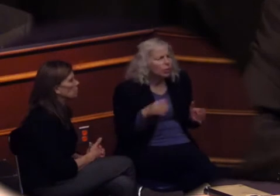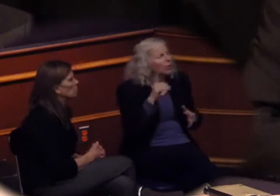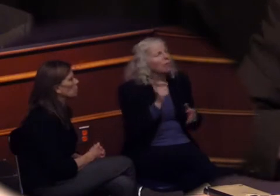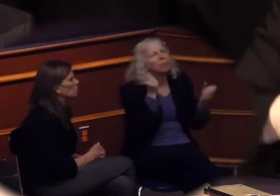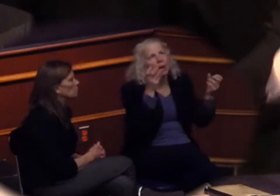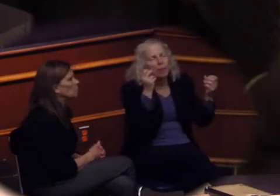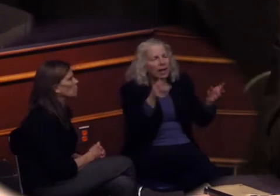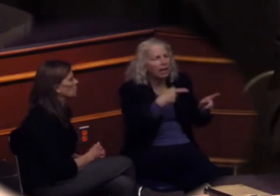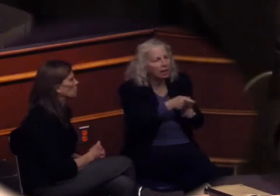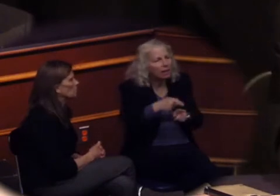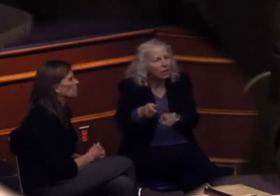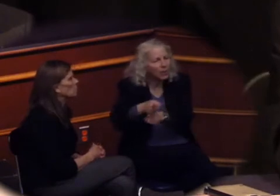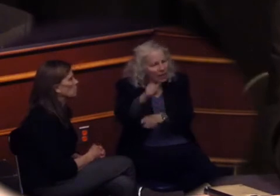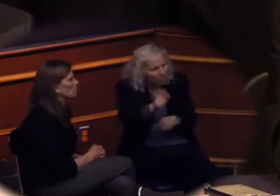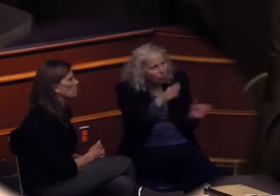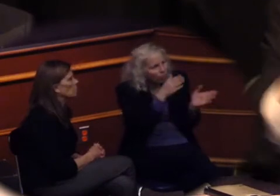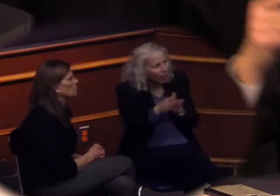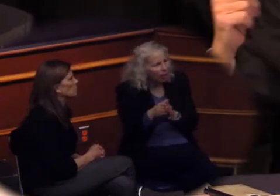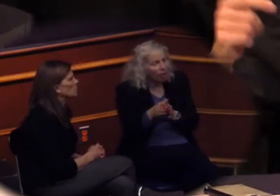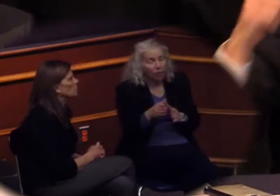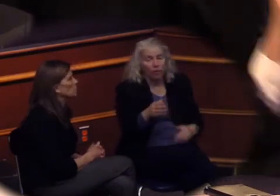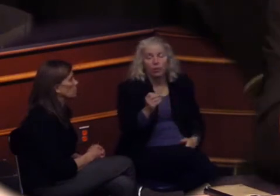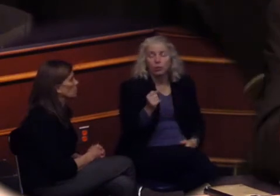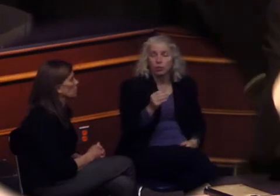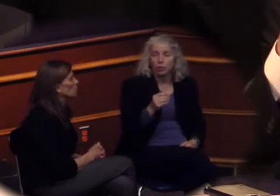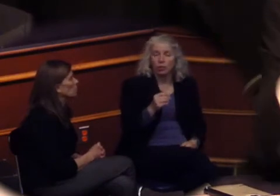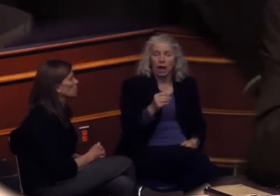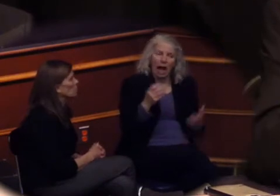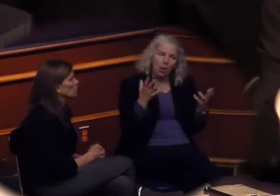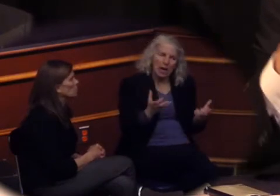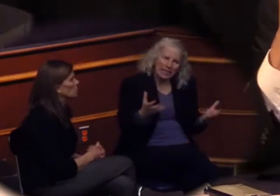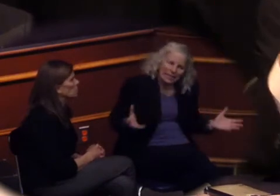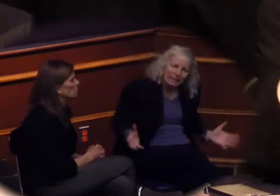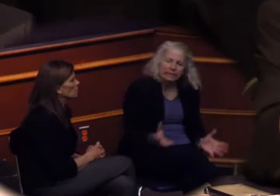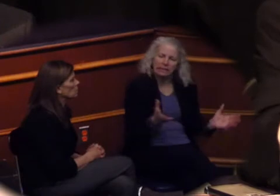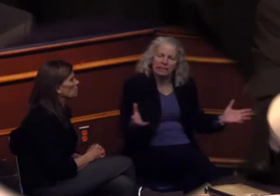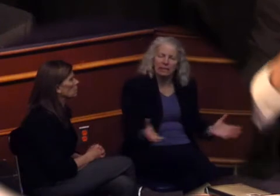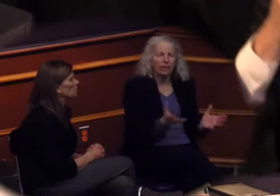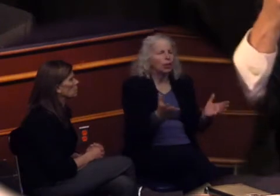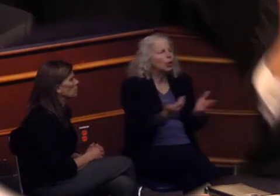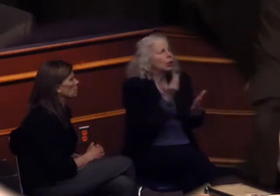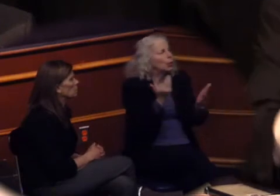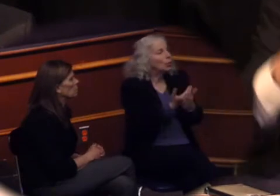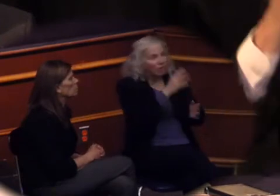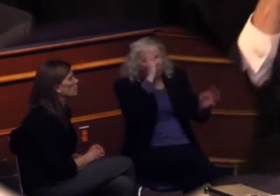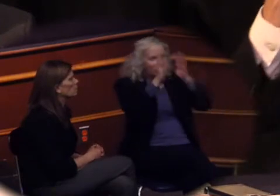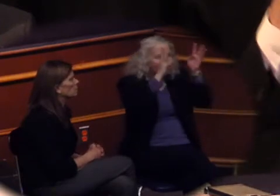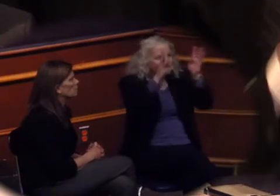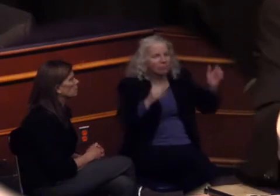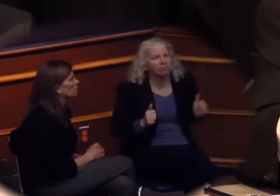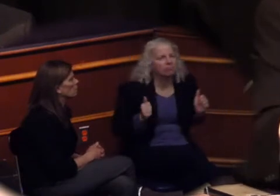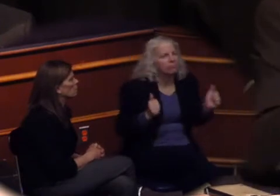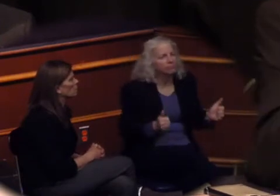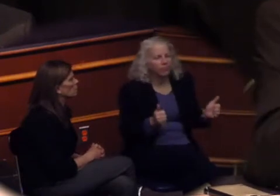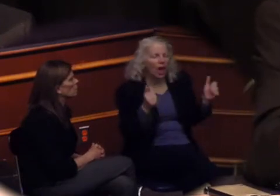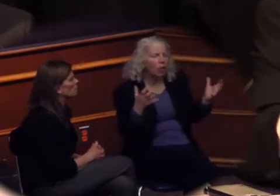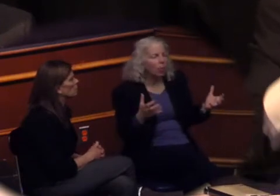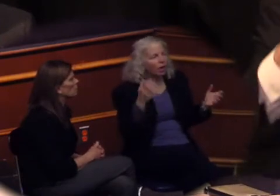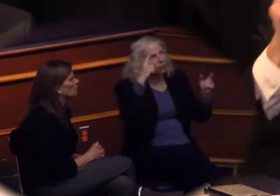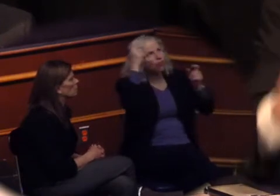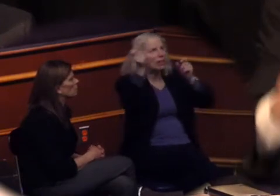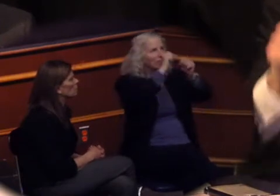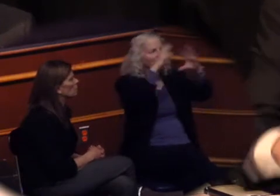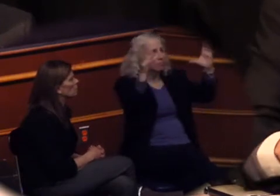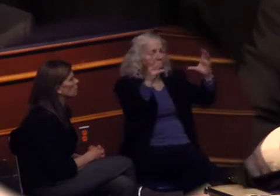prepared for. More than anything, I want to ignite a renewal of creativity, of boldness, of the ability to dream,